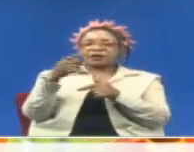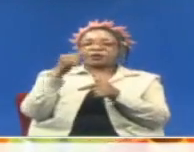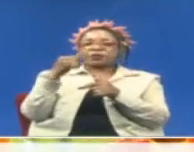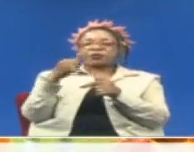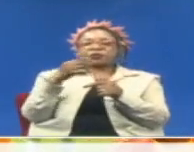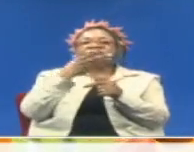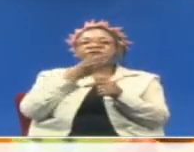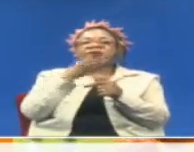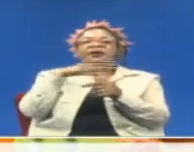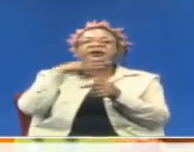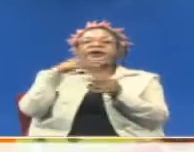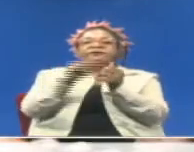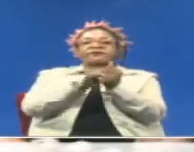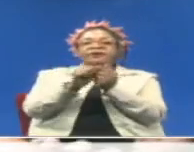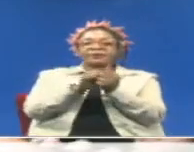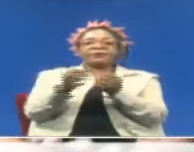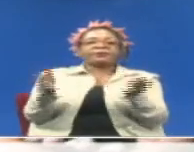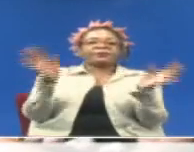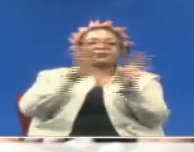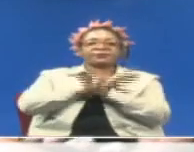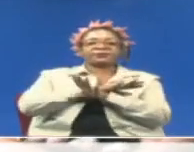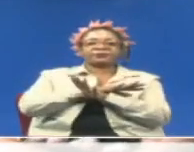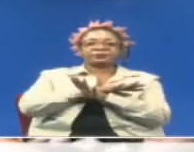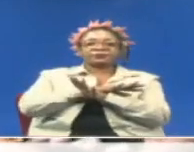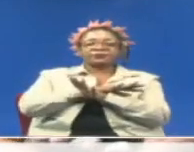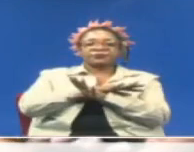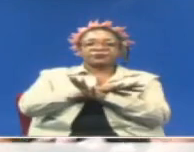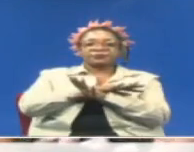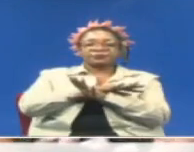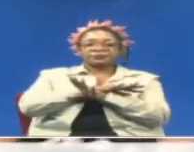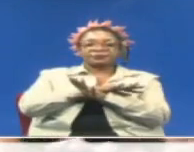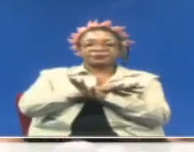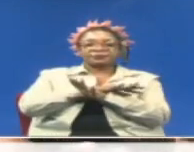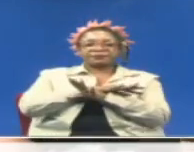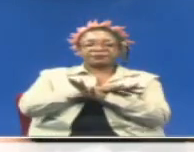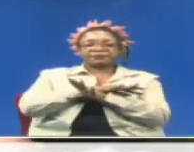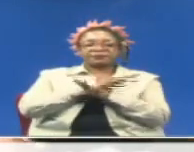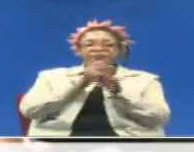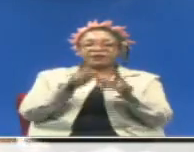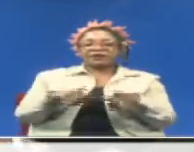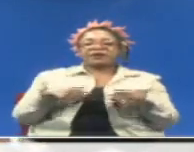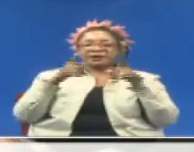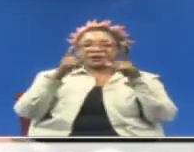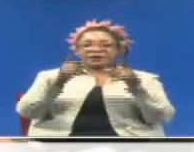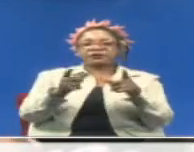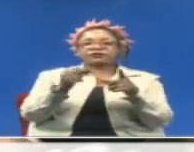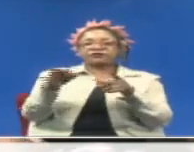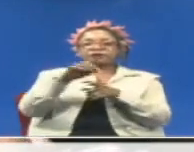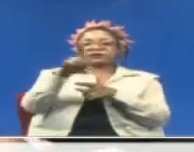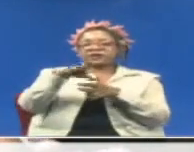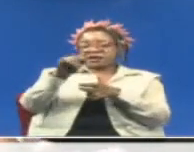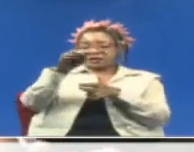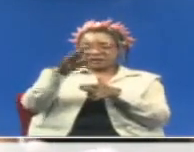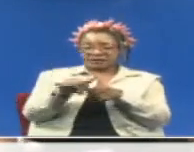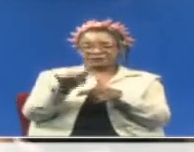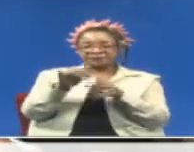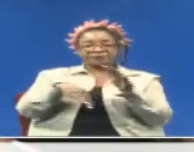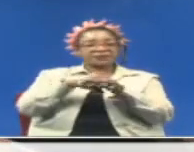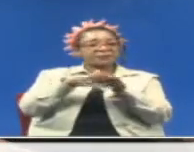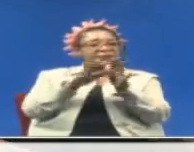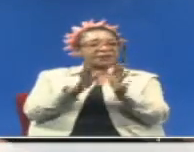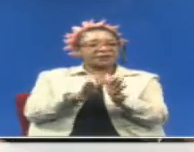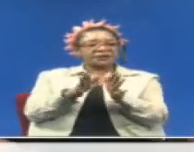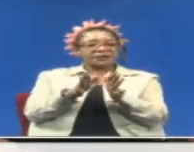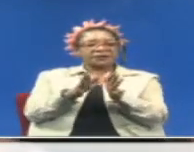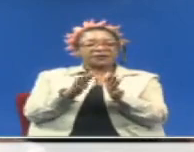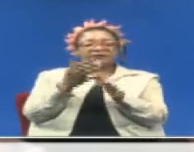father Friday night. In fact, we played for him. Dedication for Sakari. He's a player, he's an incredible player, and it's